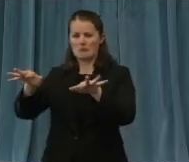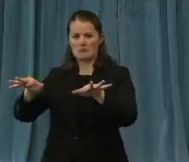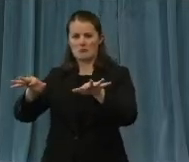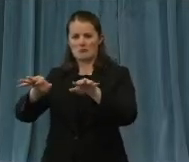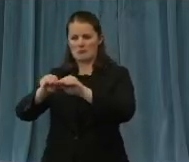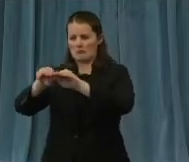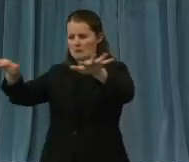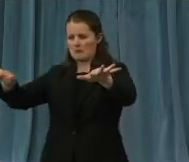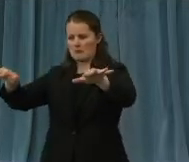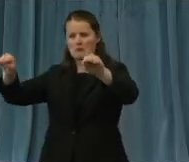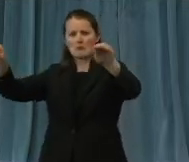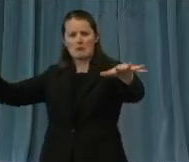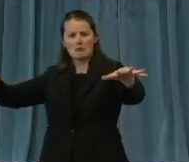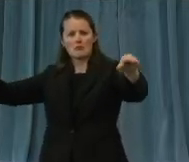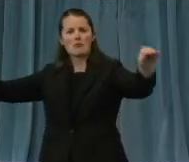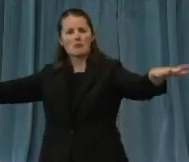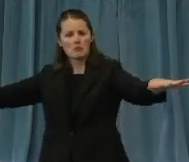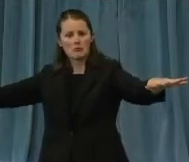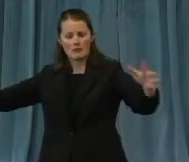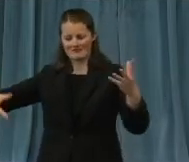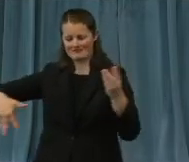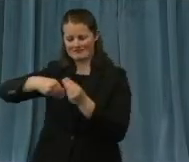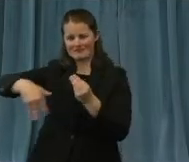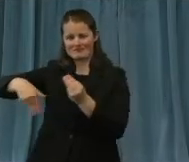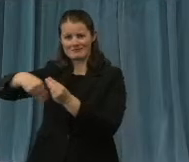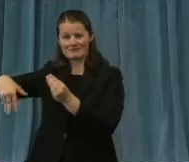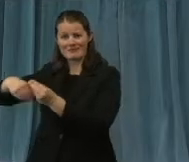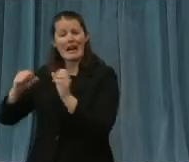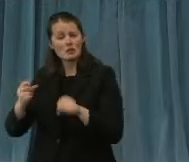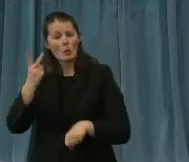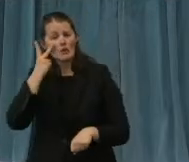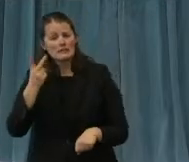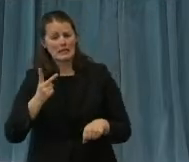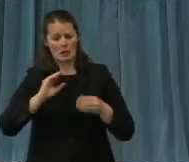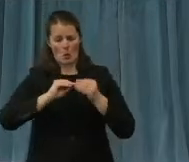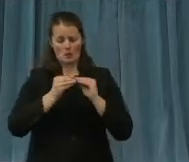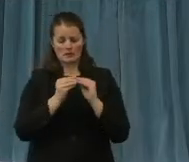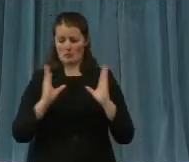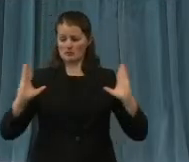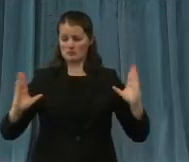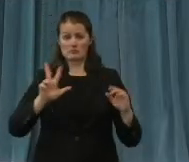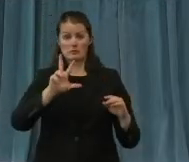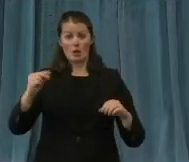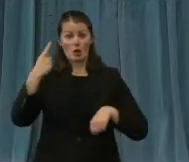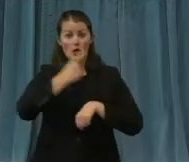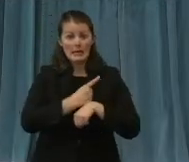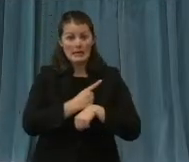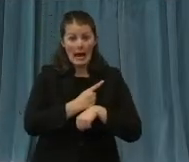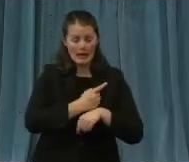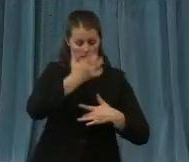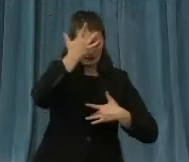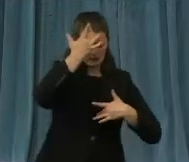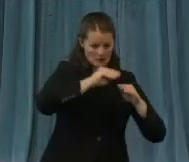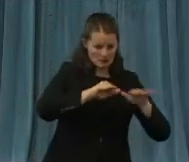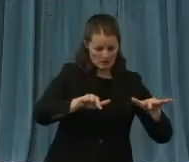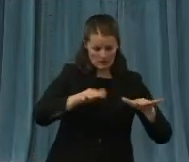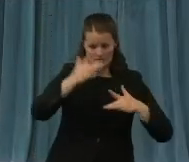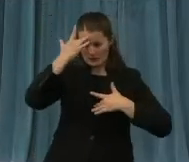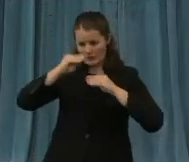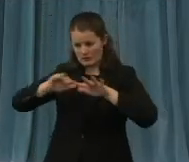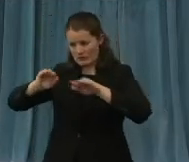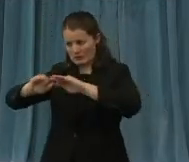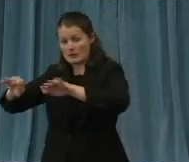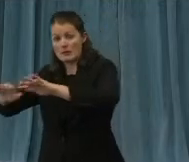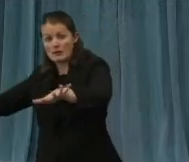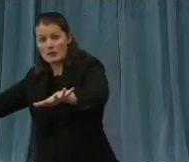another 2.5 additional people, and so on. And what you would see is within 30 days, 406 people are infected with